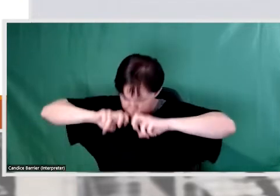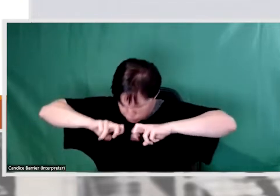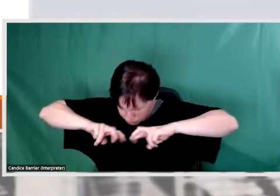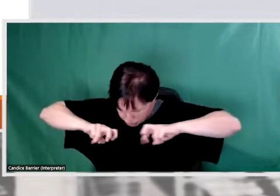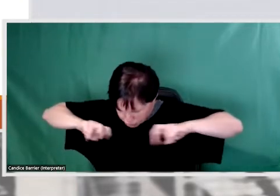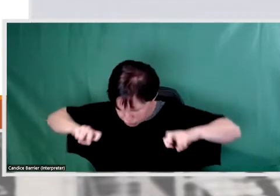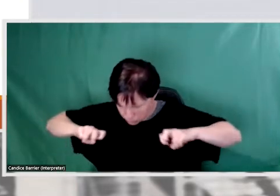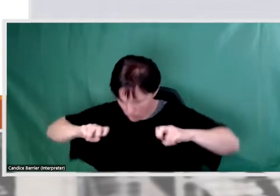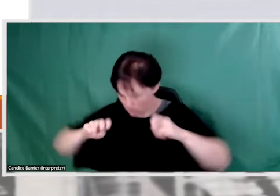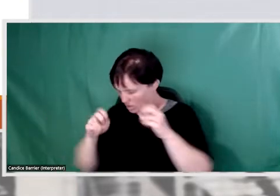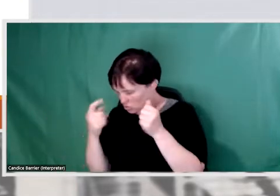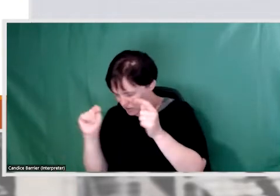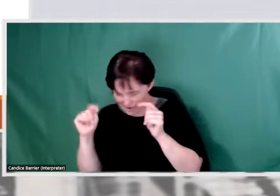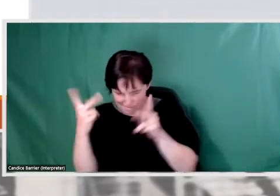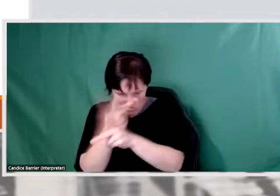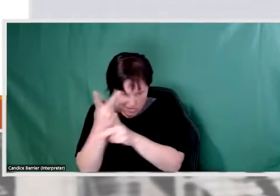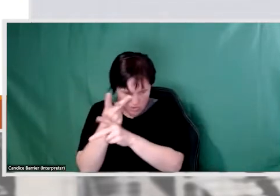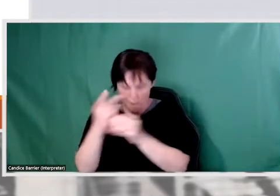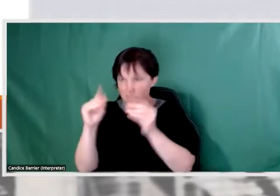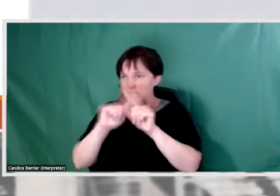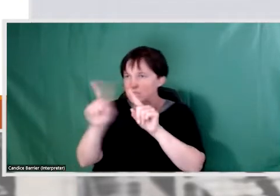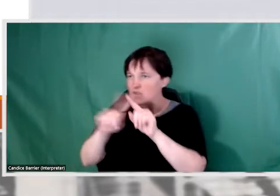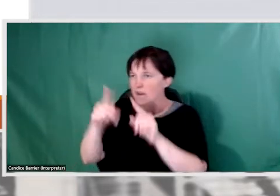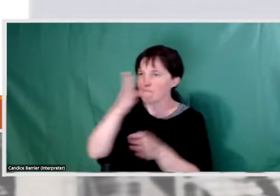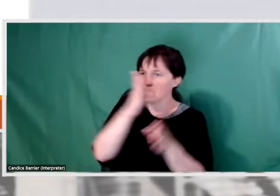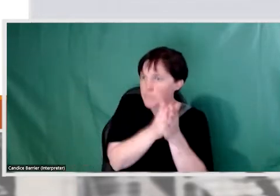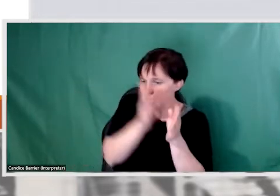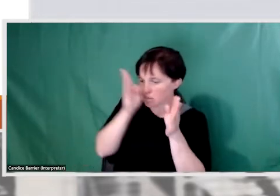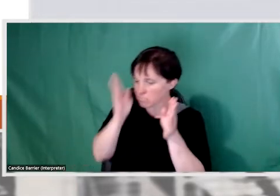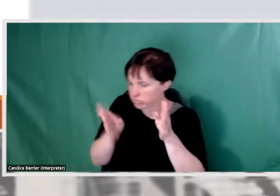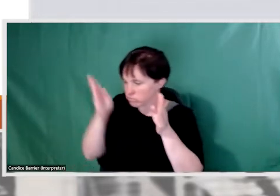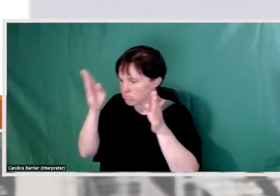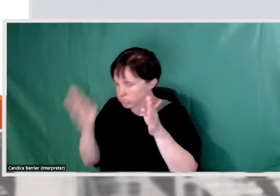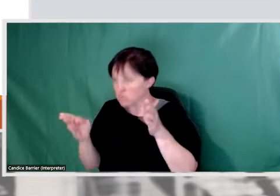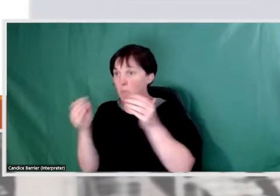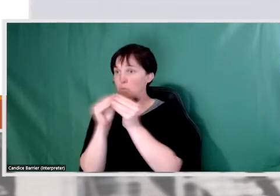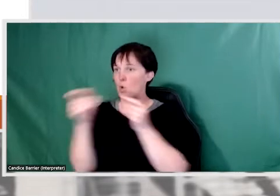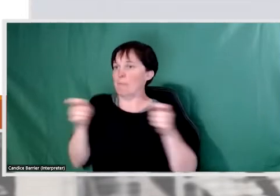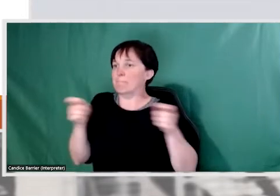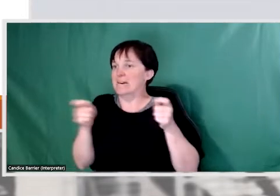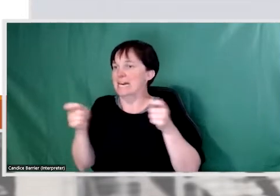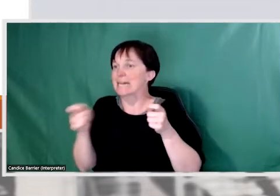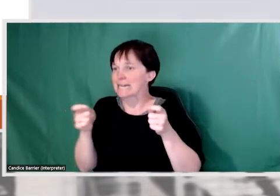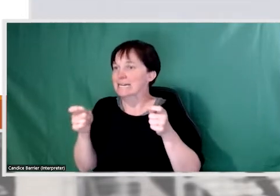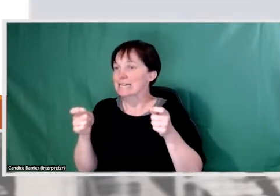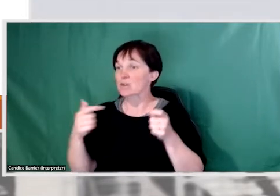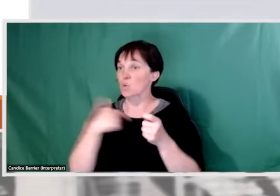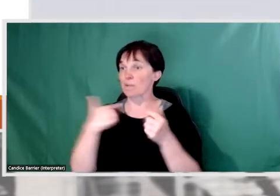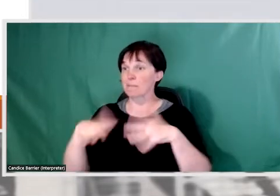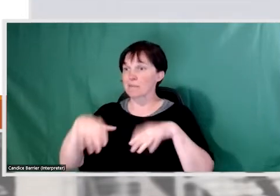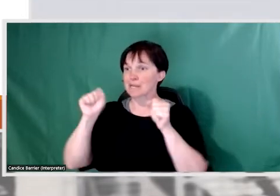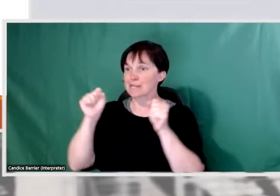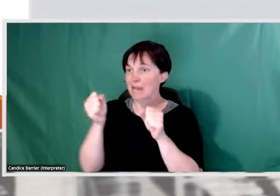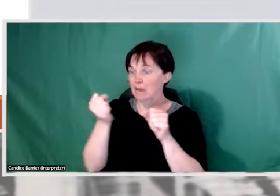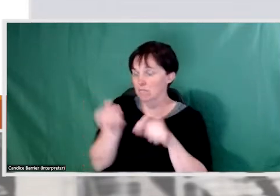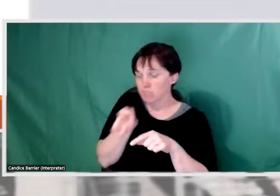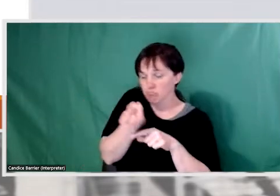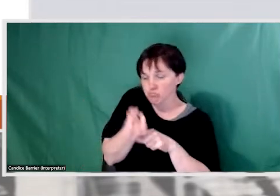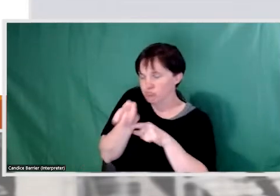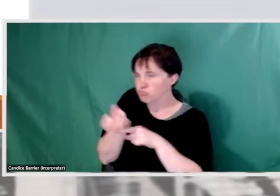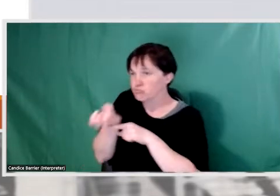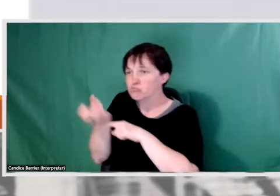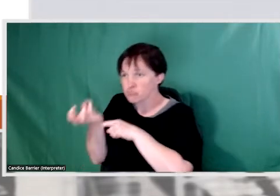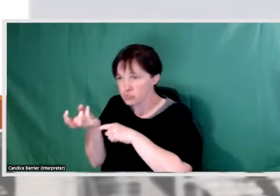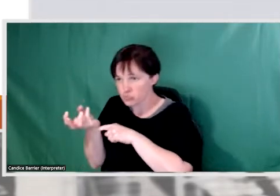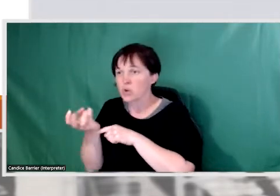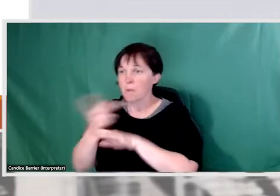into more manageable phases, we'll do that. Sometimes what this means is we might take minor construction projects and we might